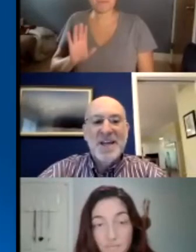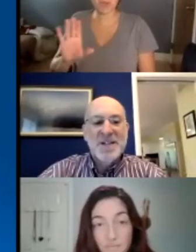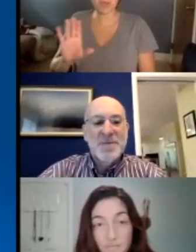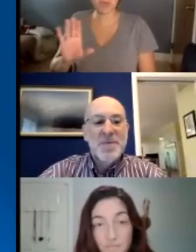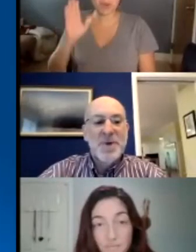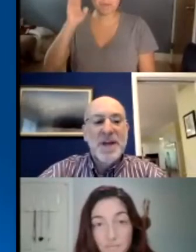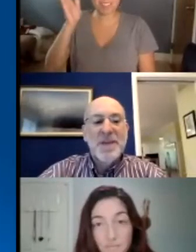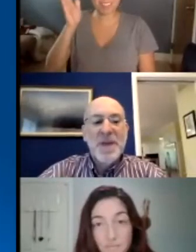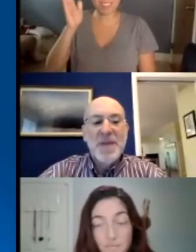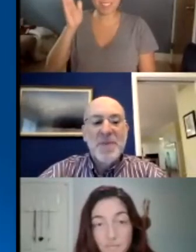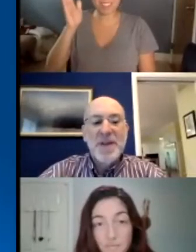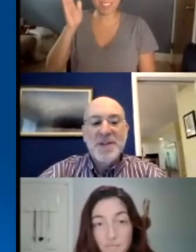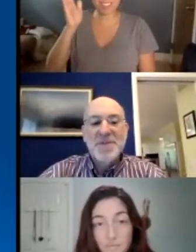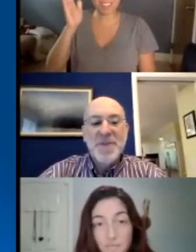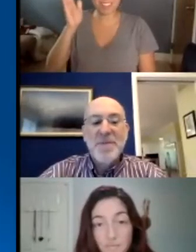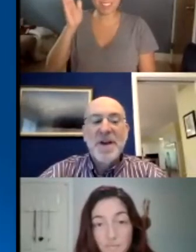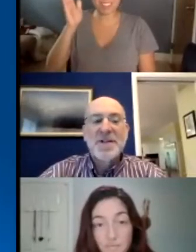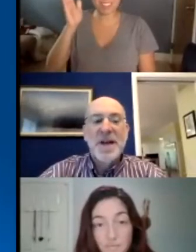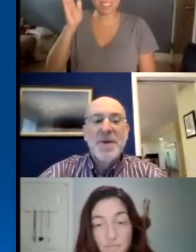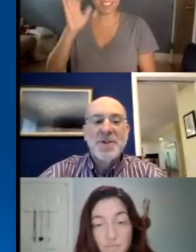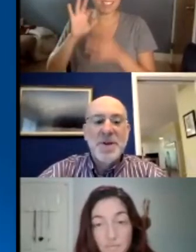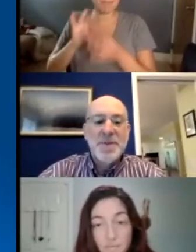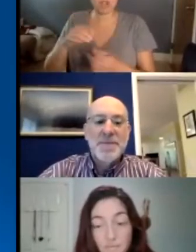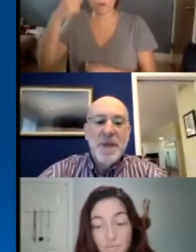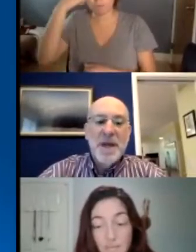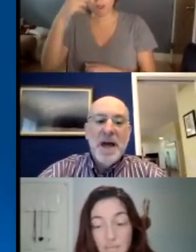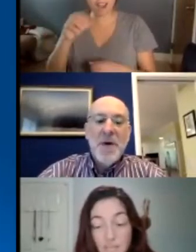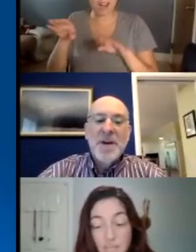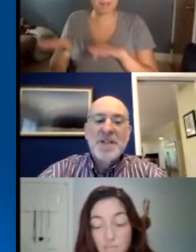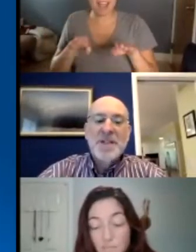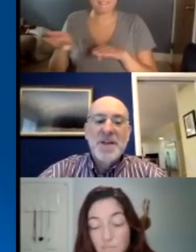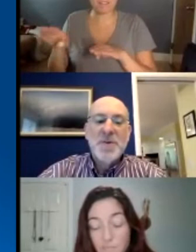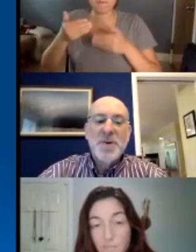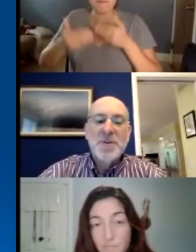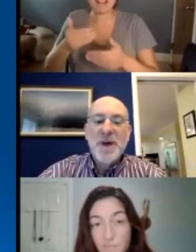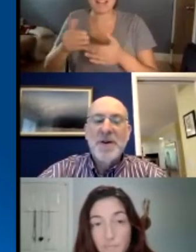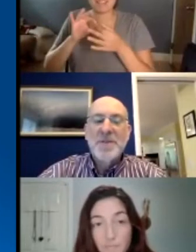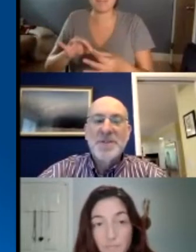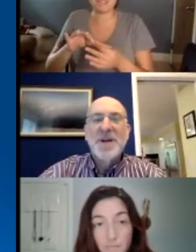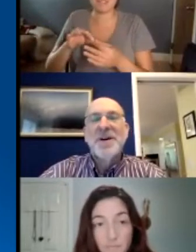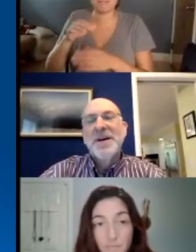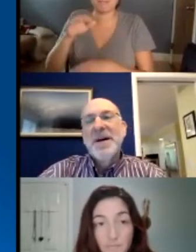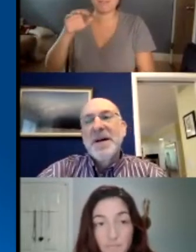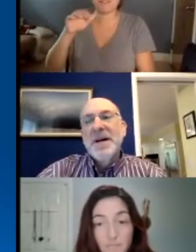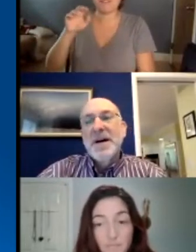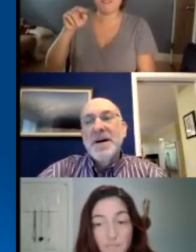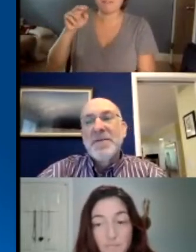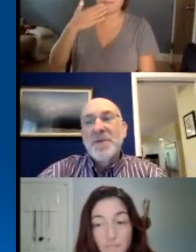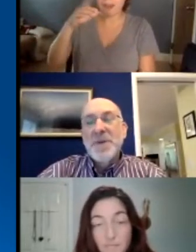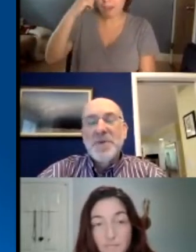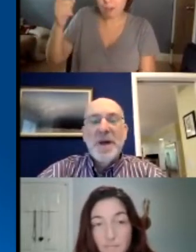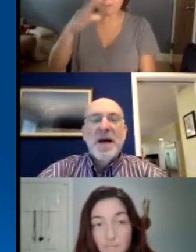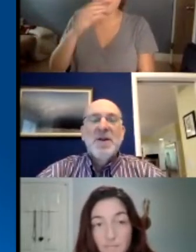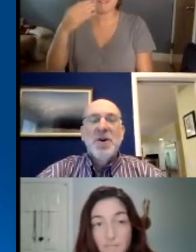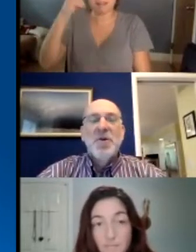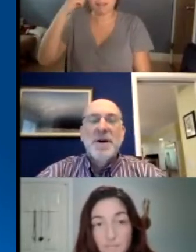should say, is Brain and Behavior Mechanisms of Nightmares and Nightmare Treatment. I wanted to say a few words about Michelle for the